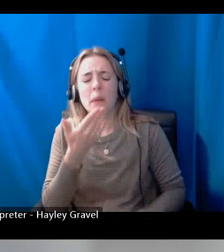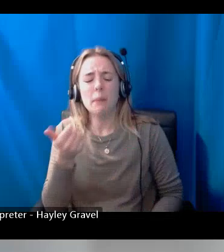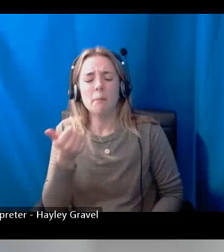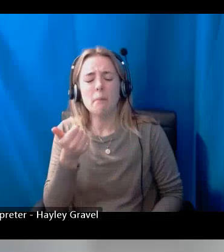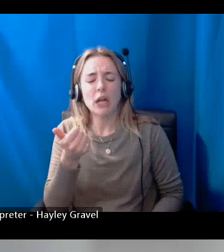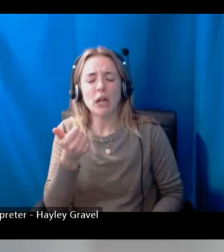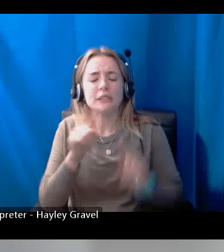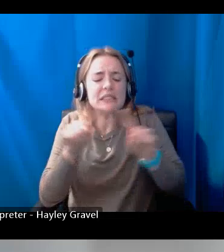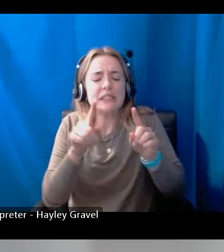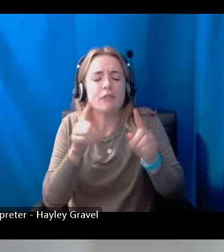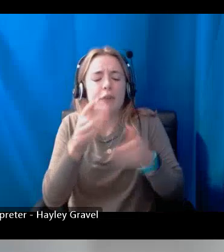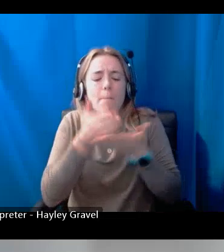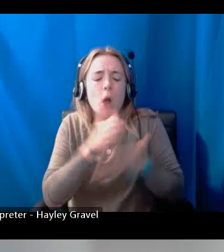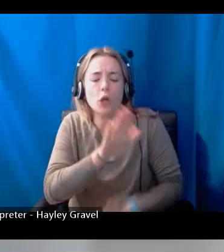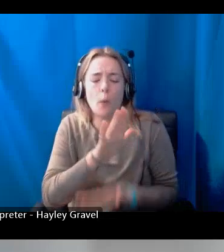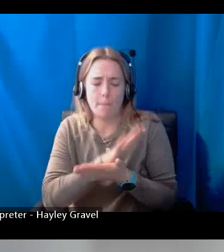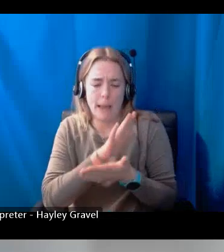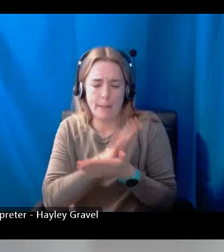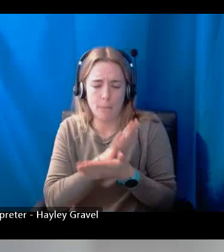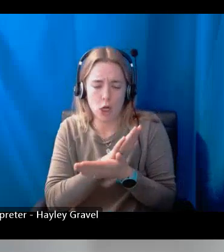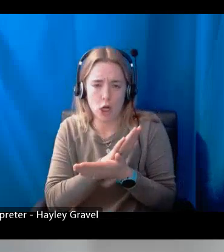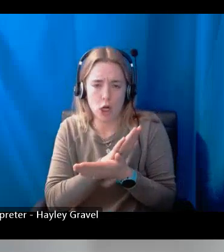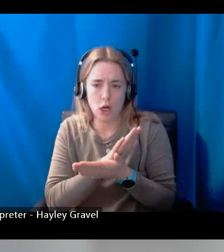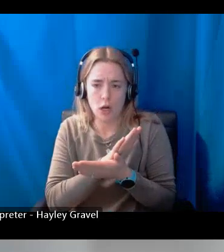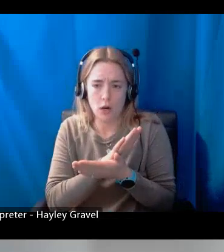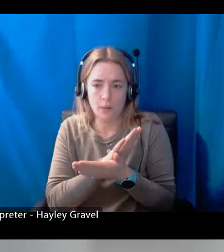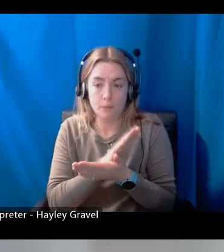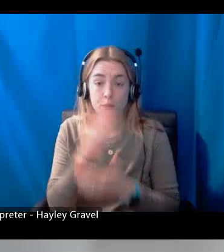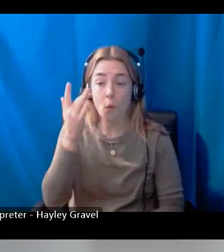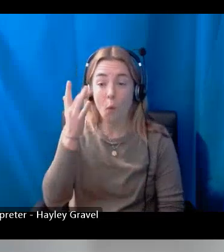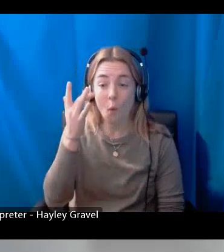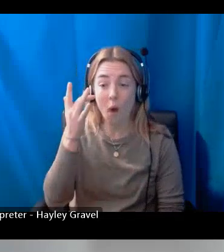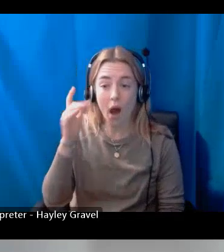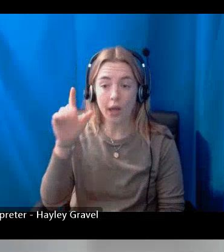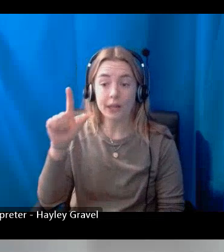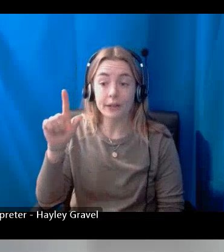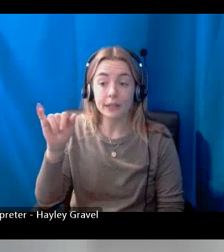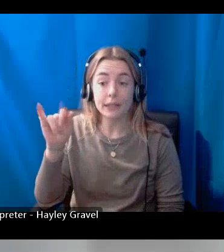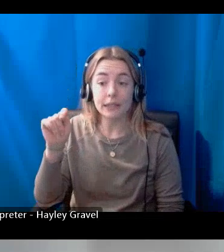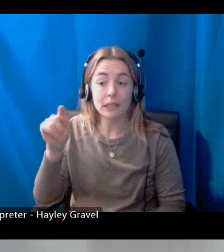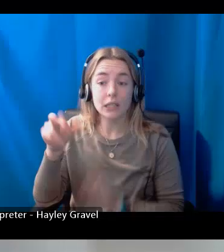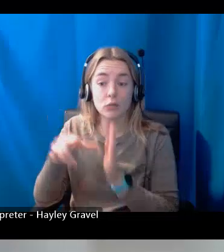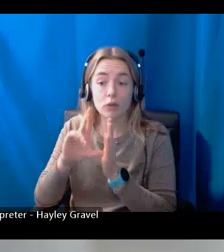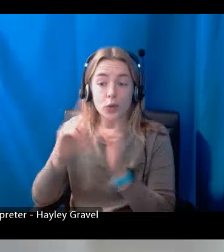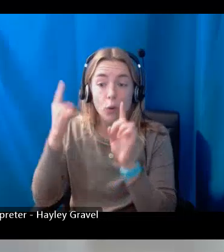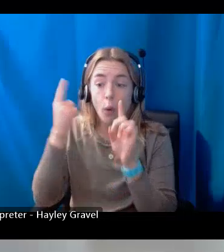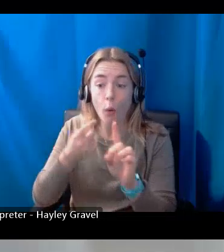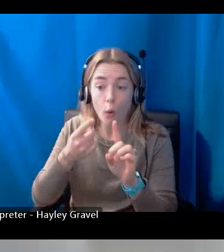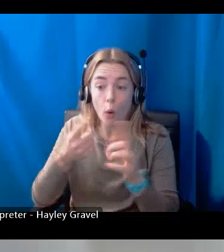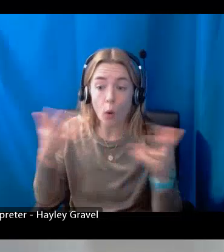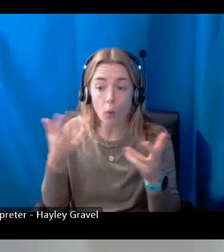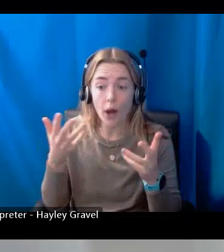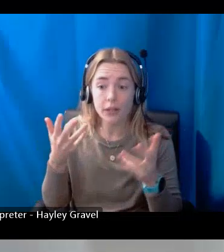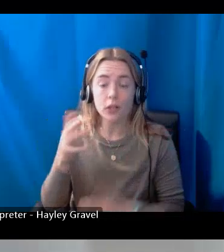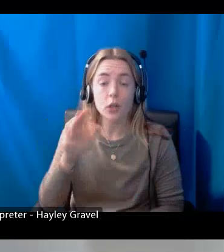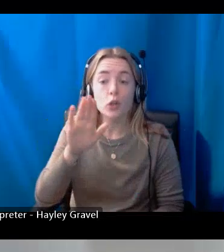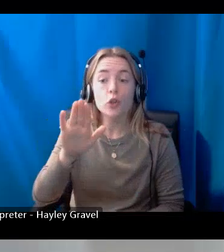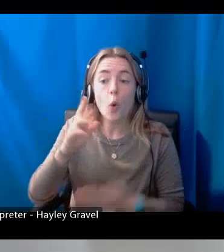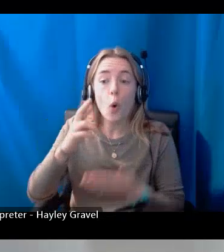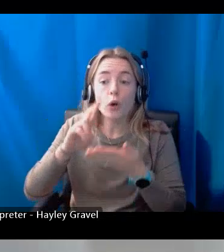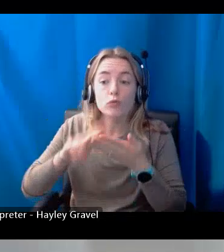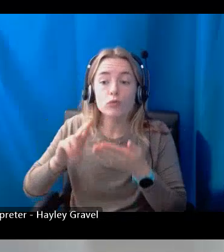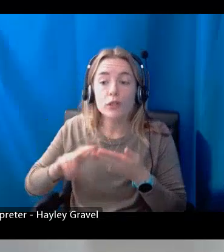Okay. Okay. Because ultimately what your lit review is doing is validating your research